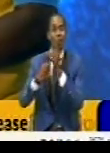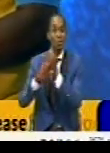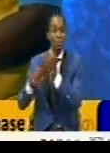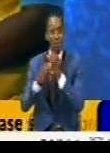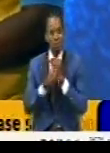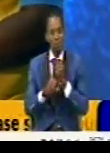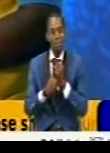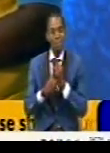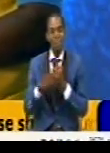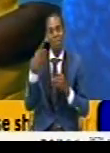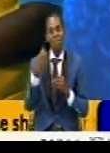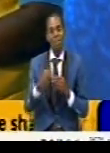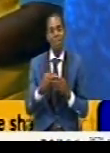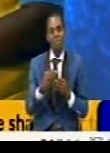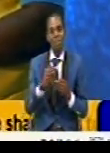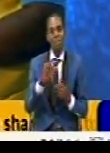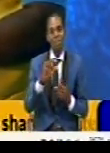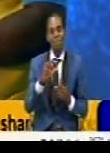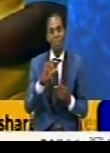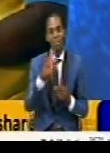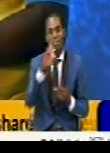During our publicity,